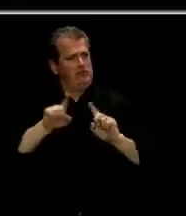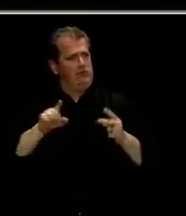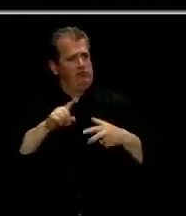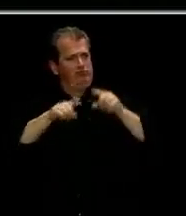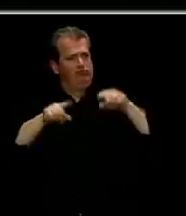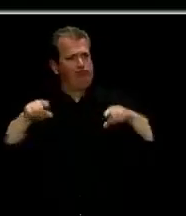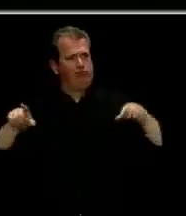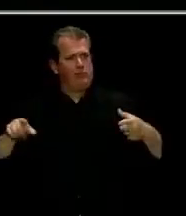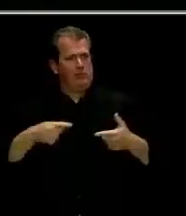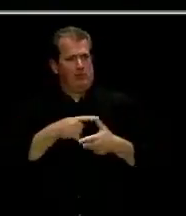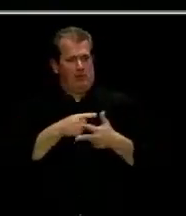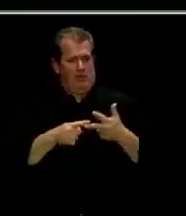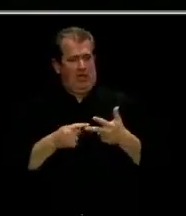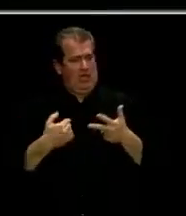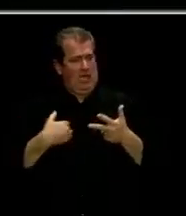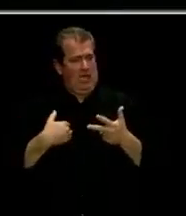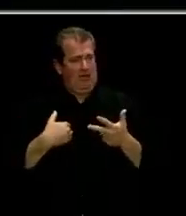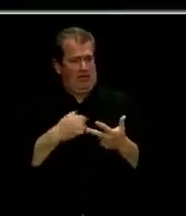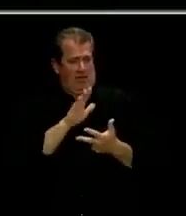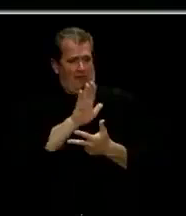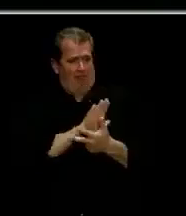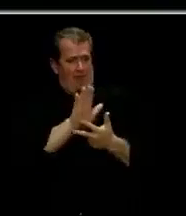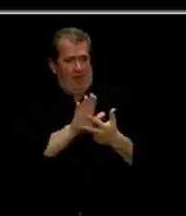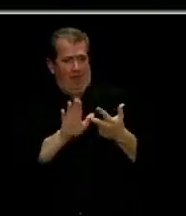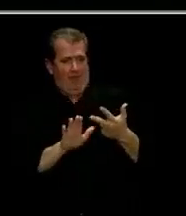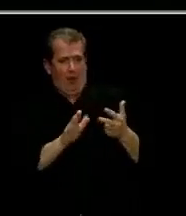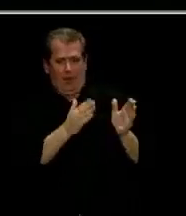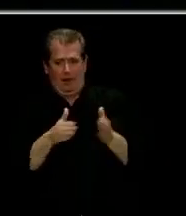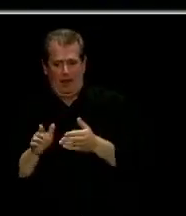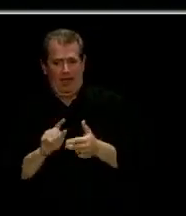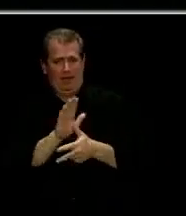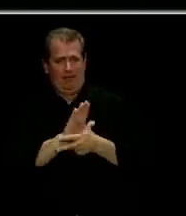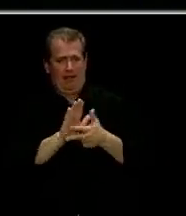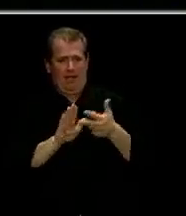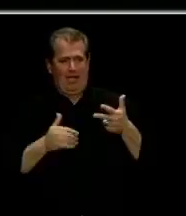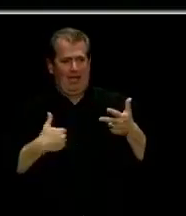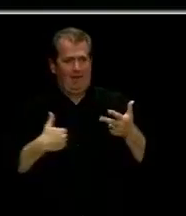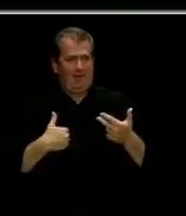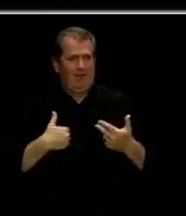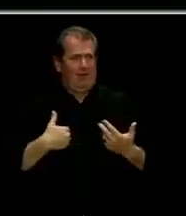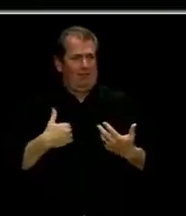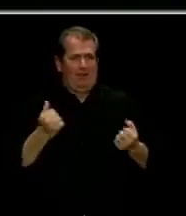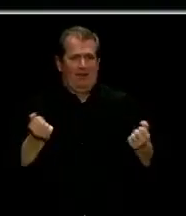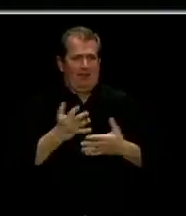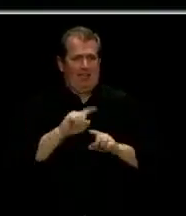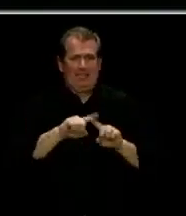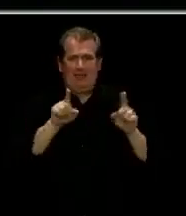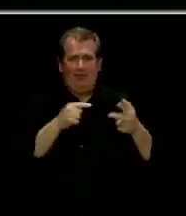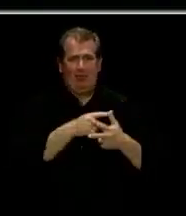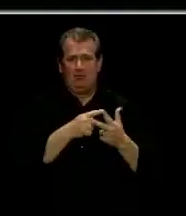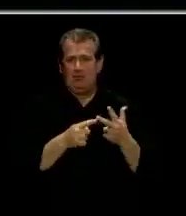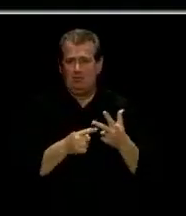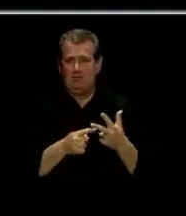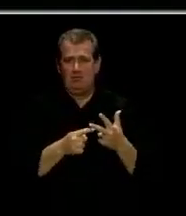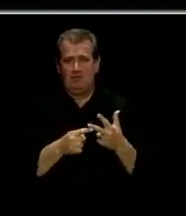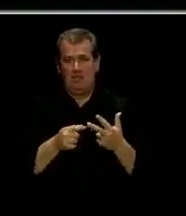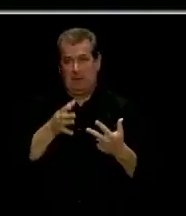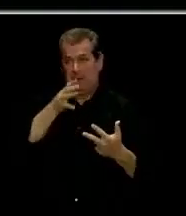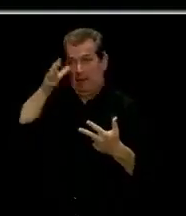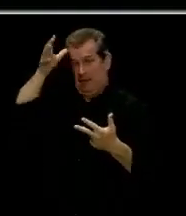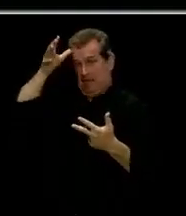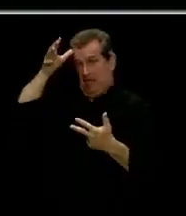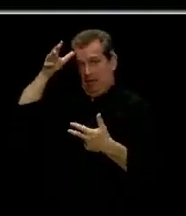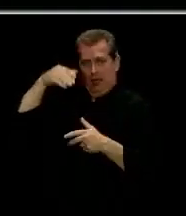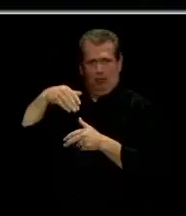and has their soul and their own, plan from God that has really nothing to do with mom or dad, even though we bring them